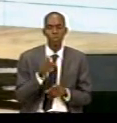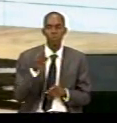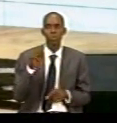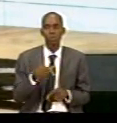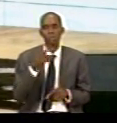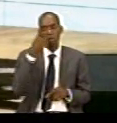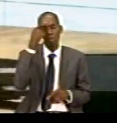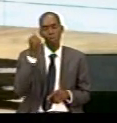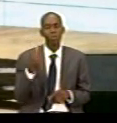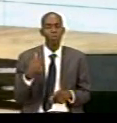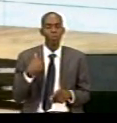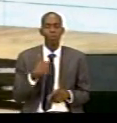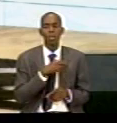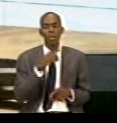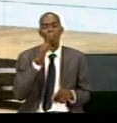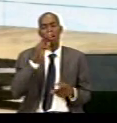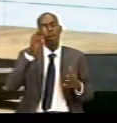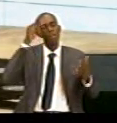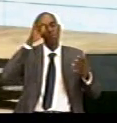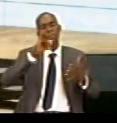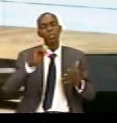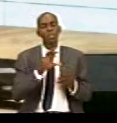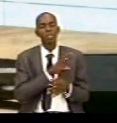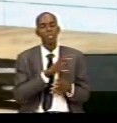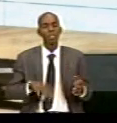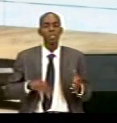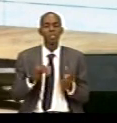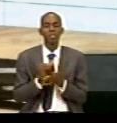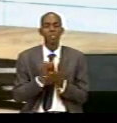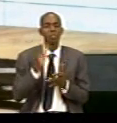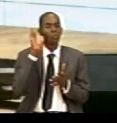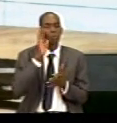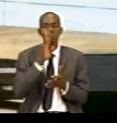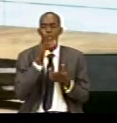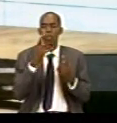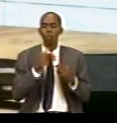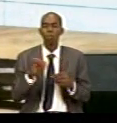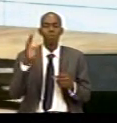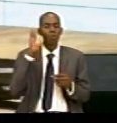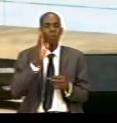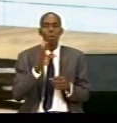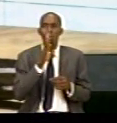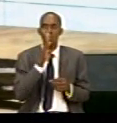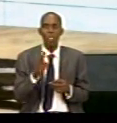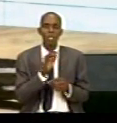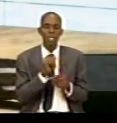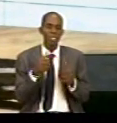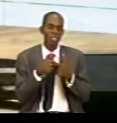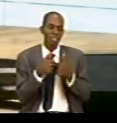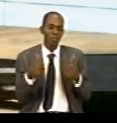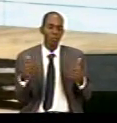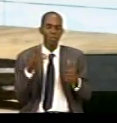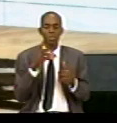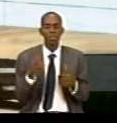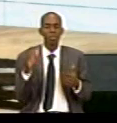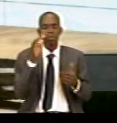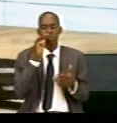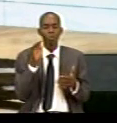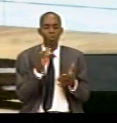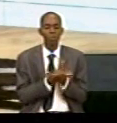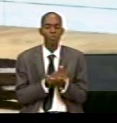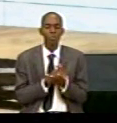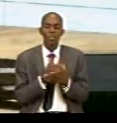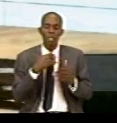expecting Christ that is coming for the separated bride. You must be separated and